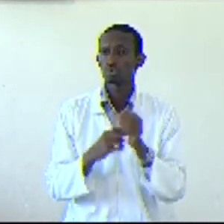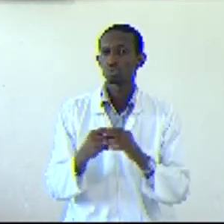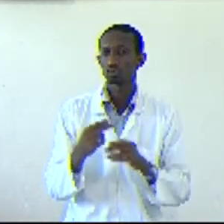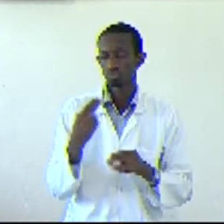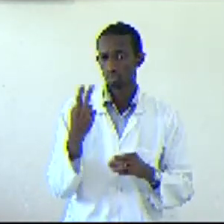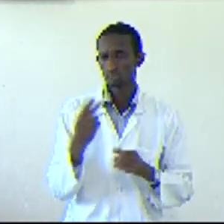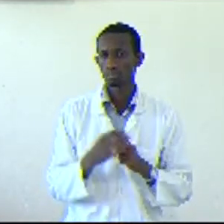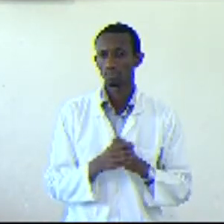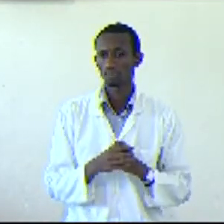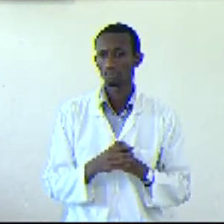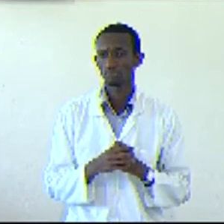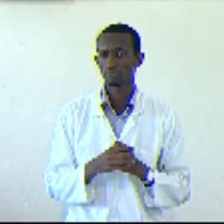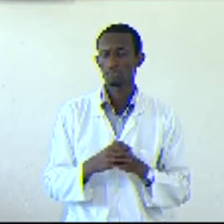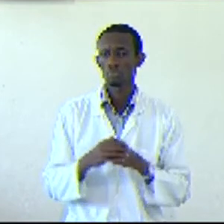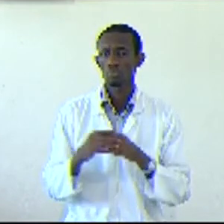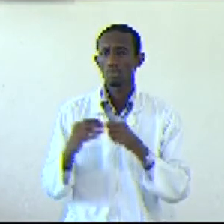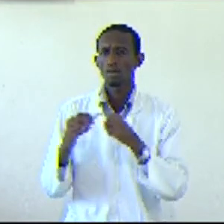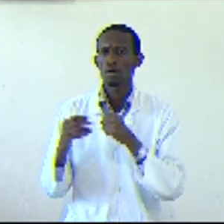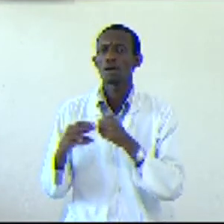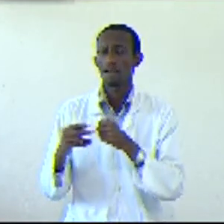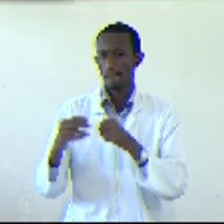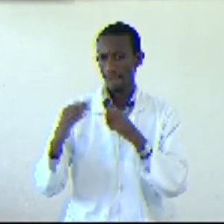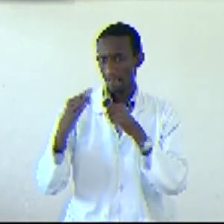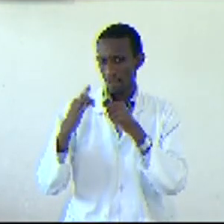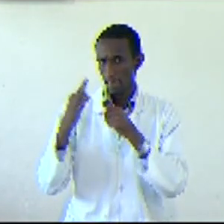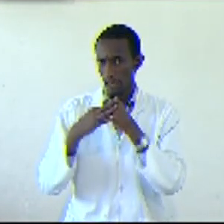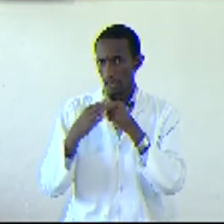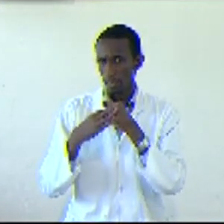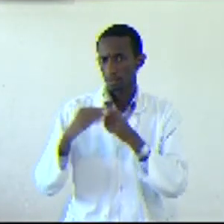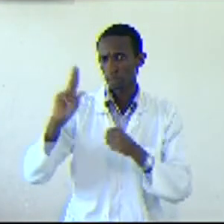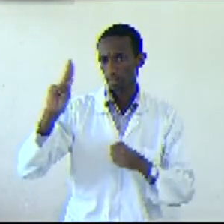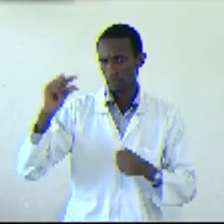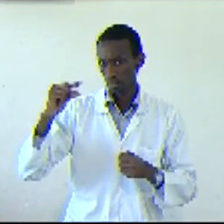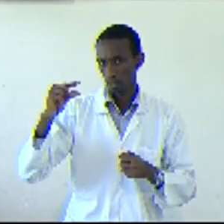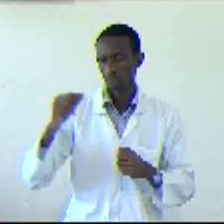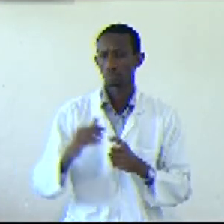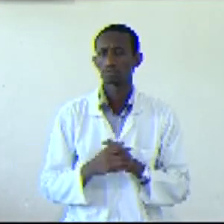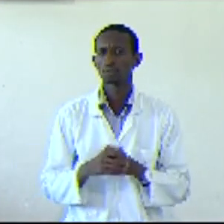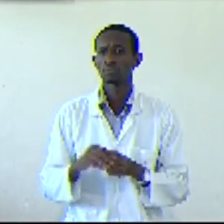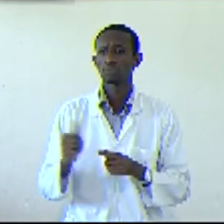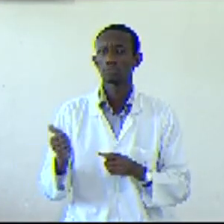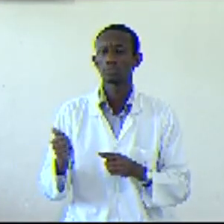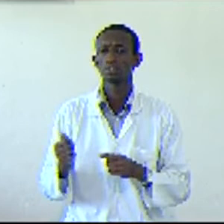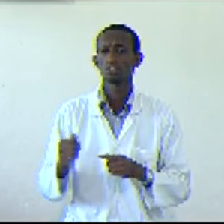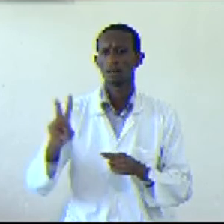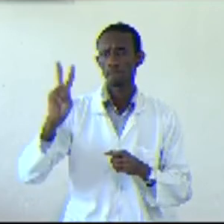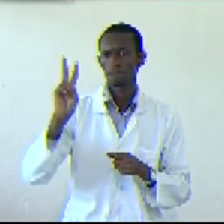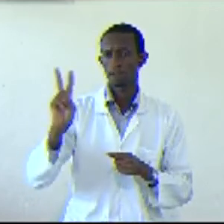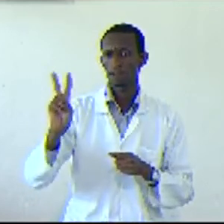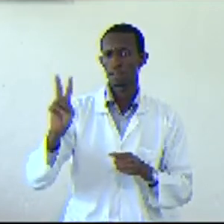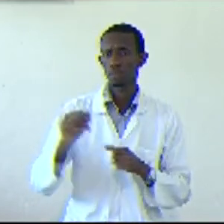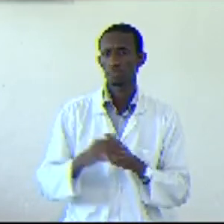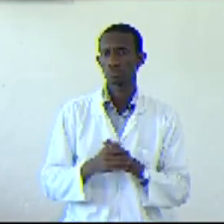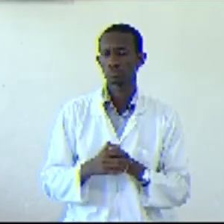to 8 kilogram. And then we have a V2. No, this